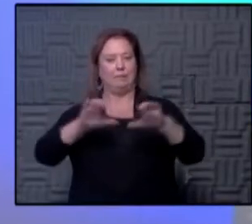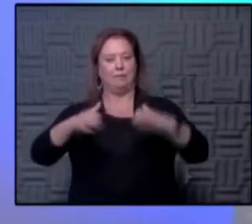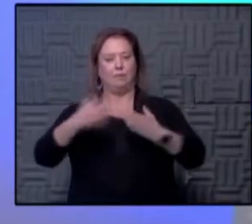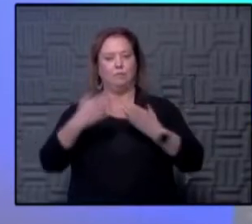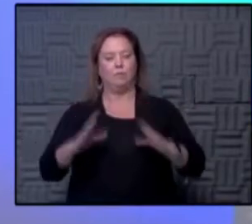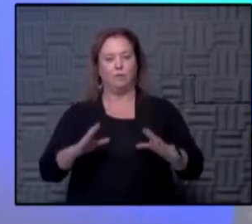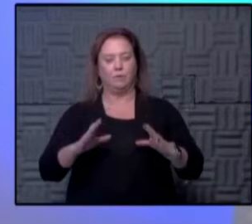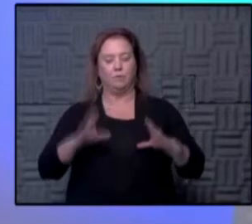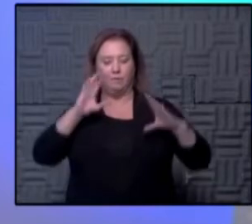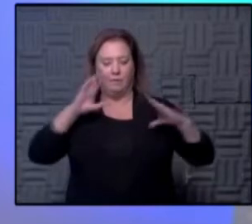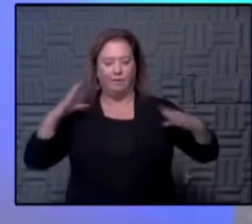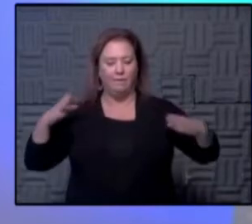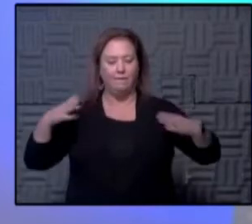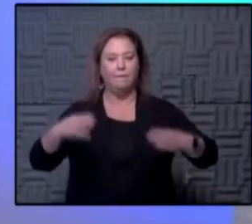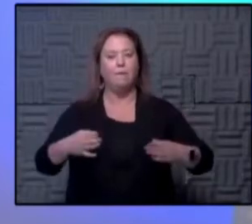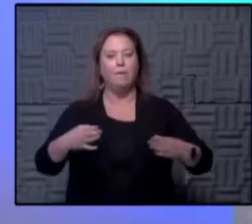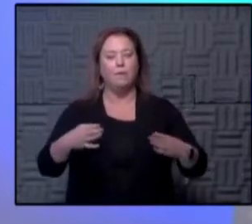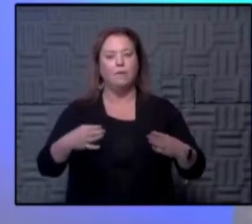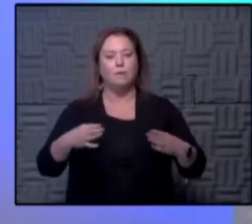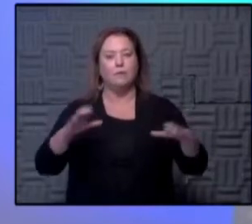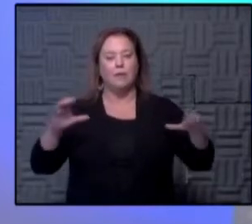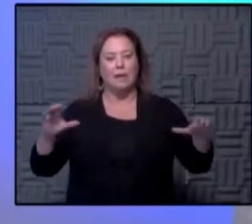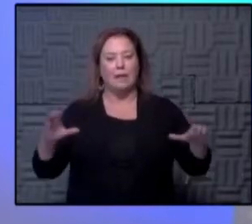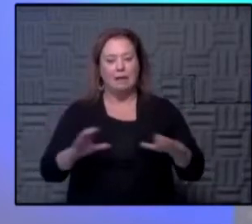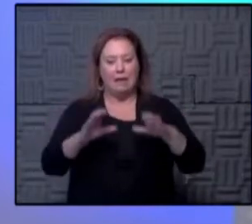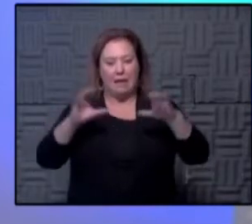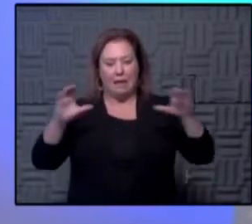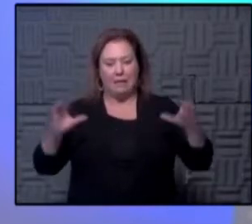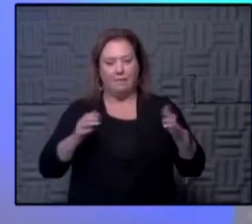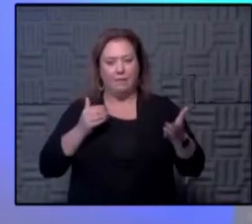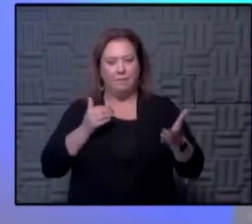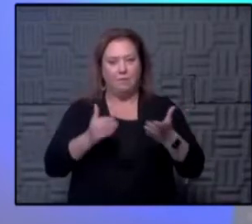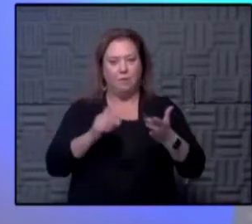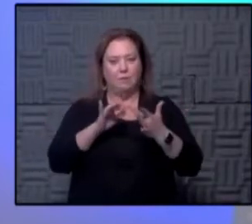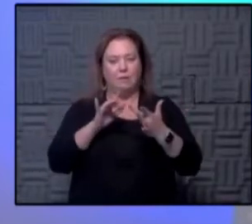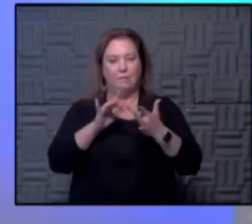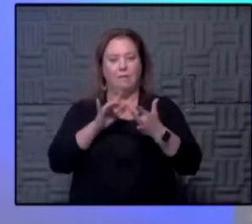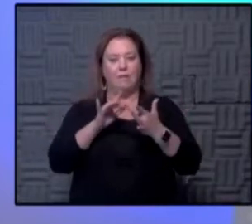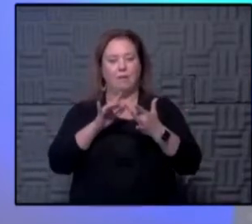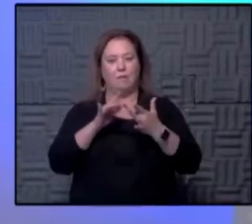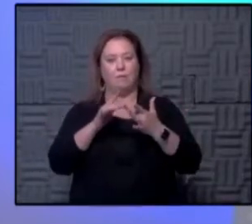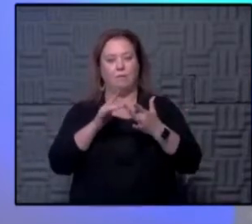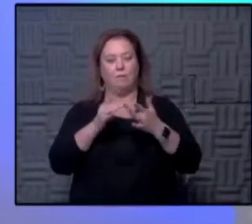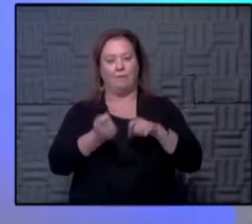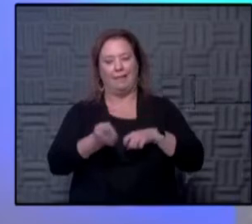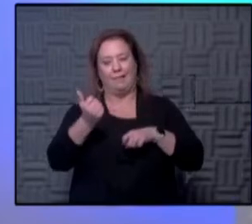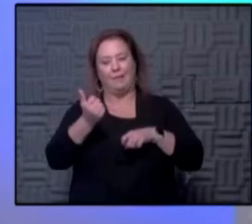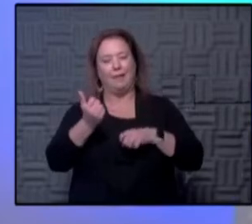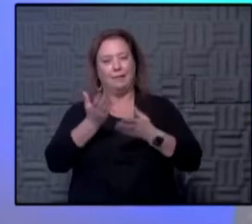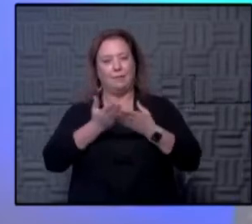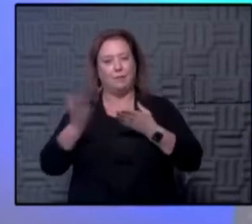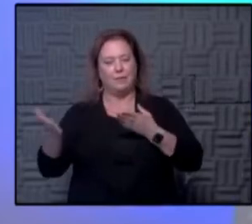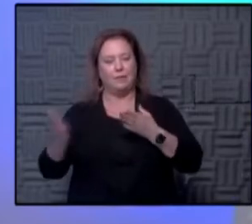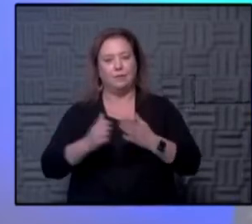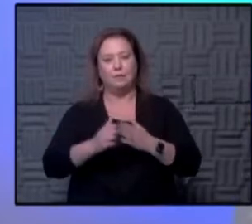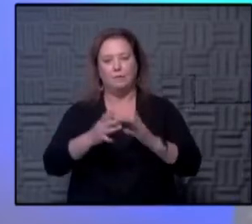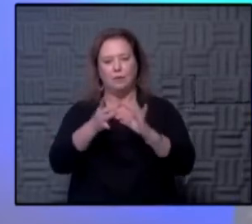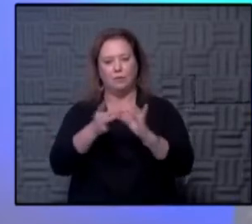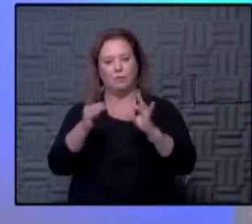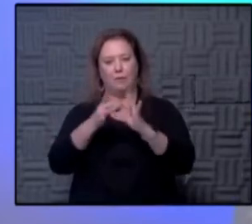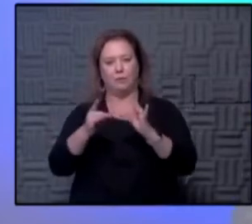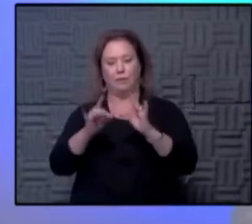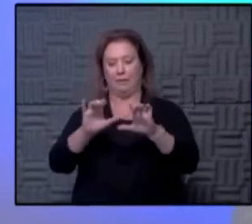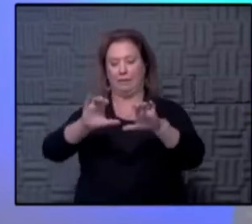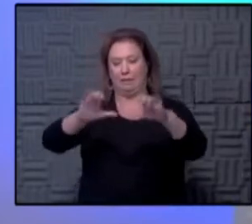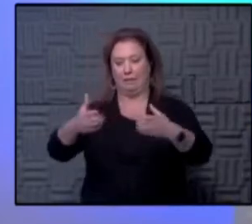probably honed down on activities that require closer contact, so we've probably eliminated those things. So I think, as you mentioned, in